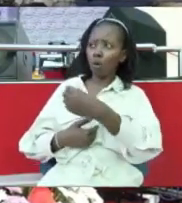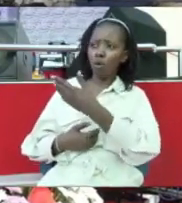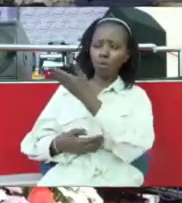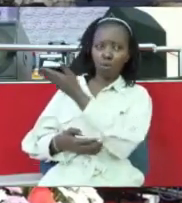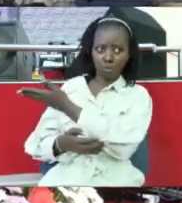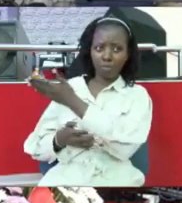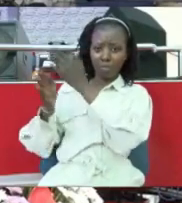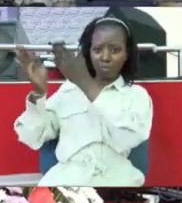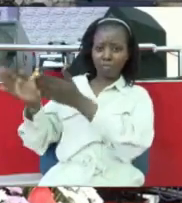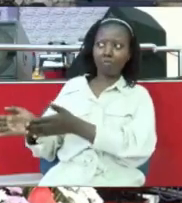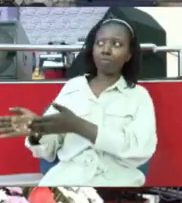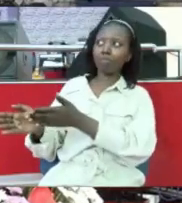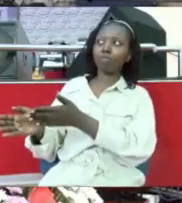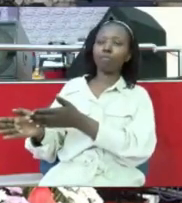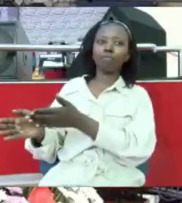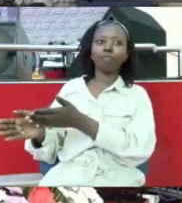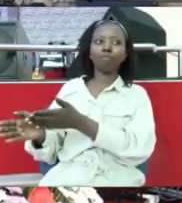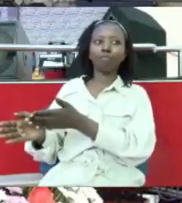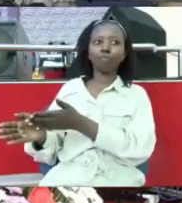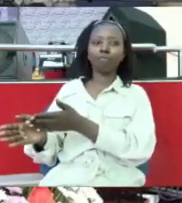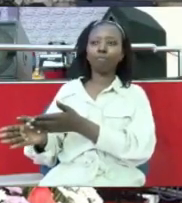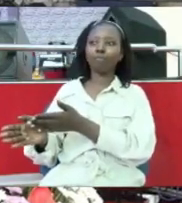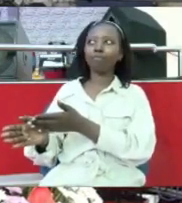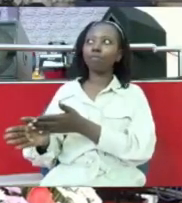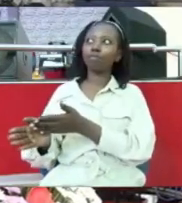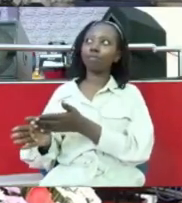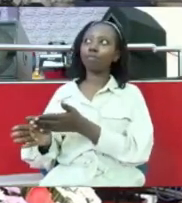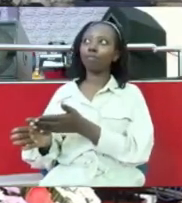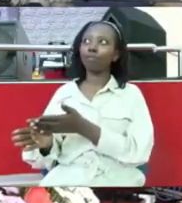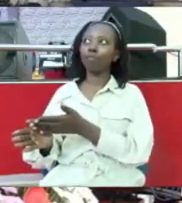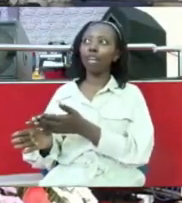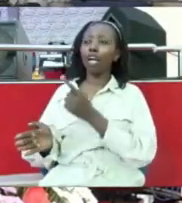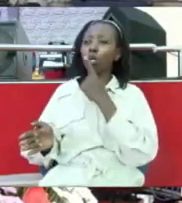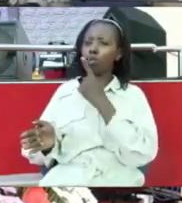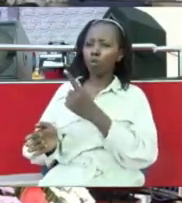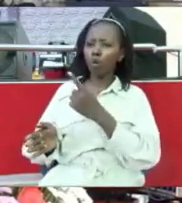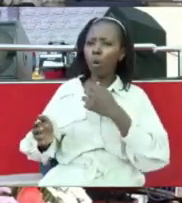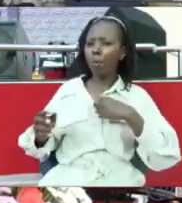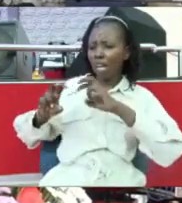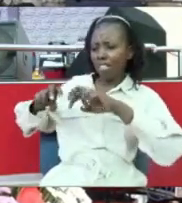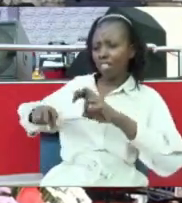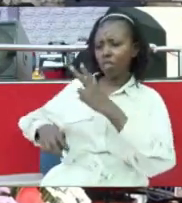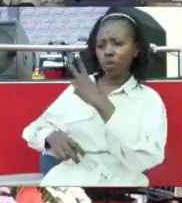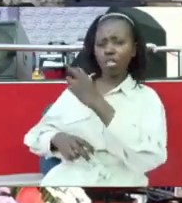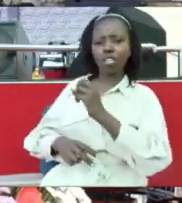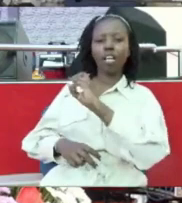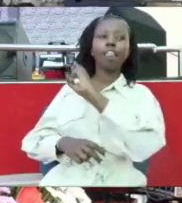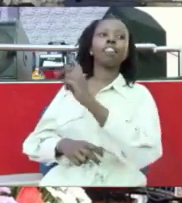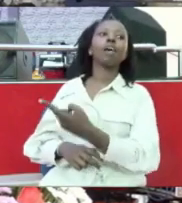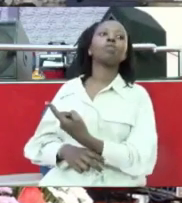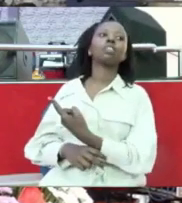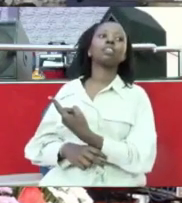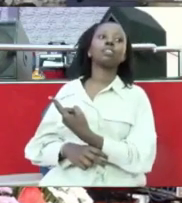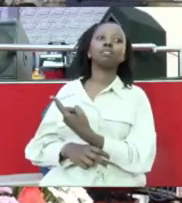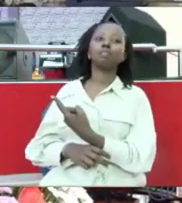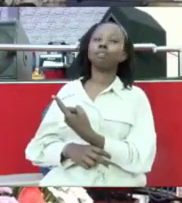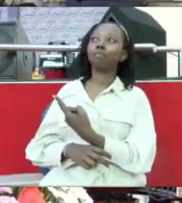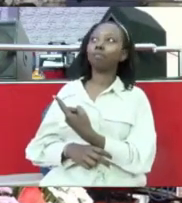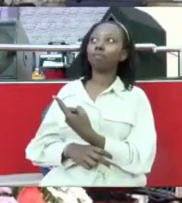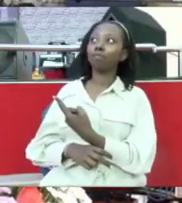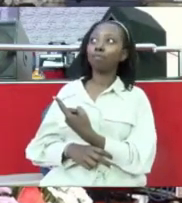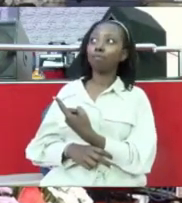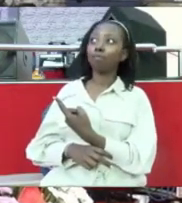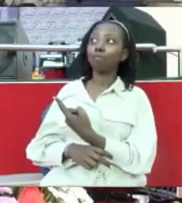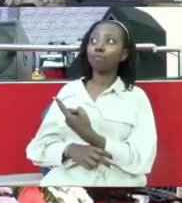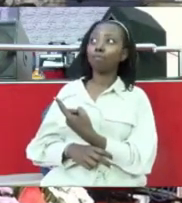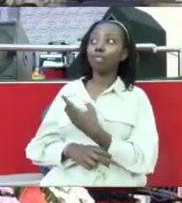contractor. Anakutana ule mwanakandarasi wa kimataifa. So I am looking for 20 thao. Natafuta 20,000. And